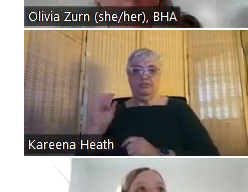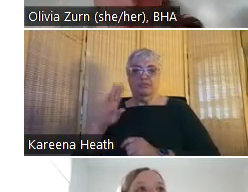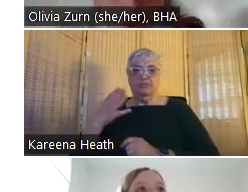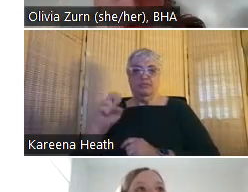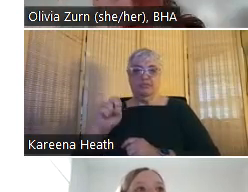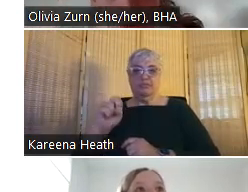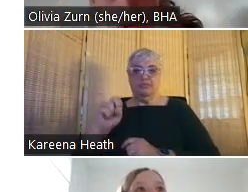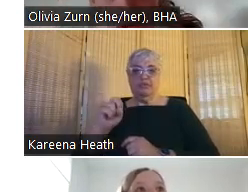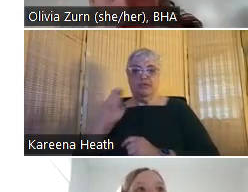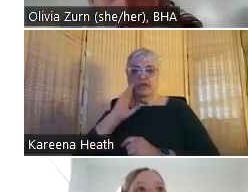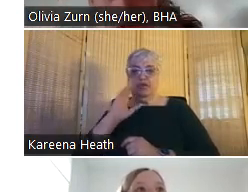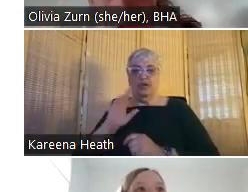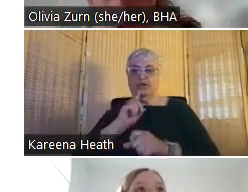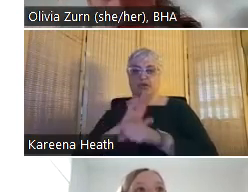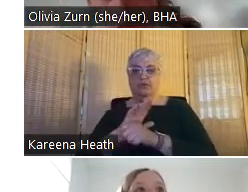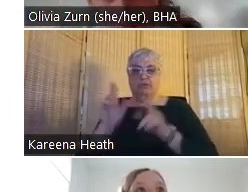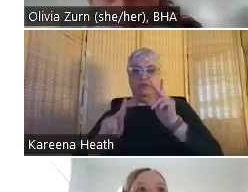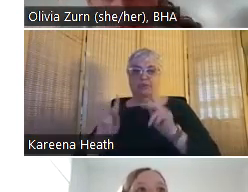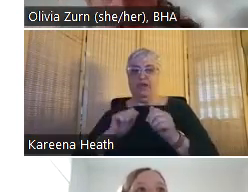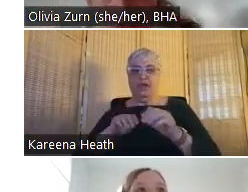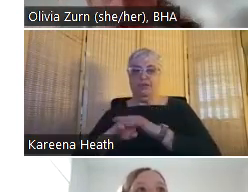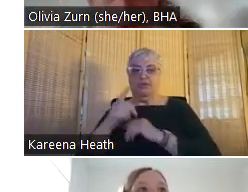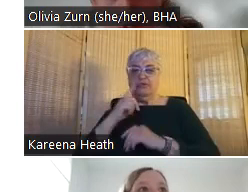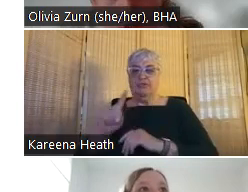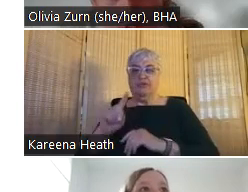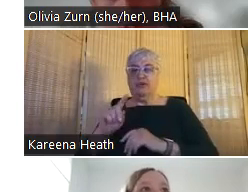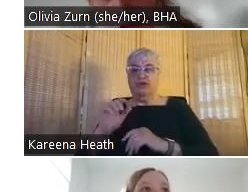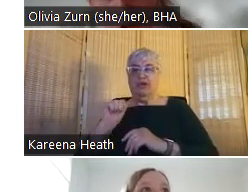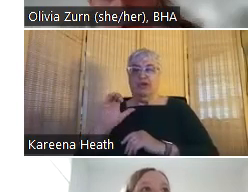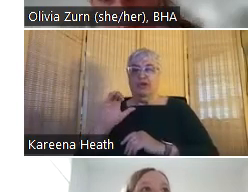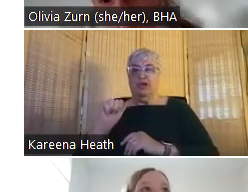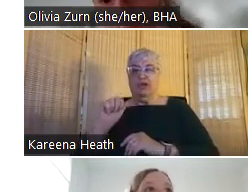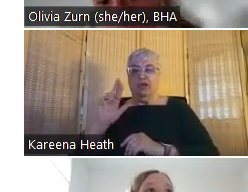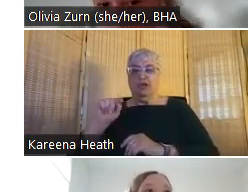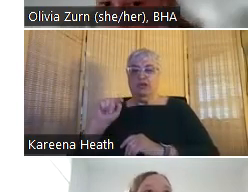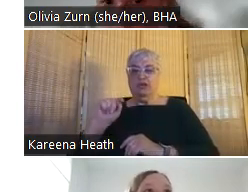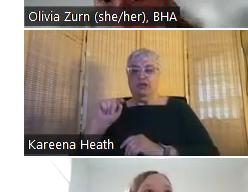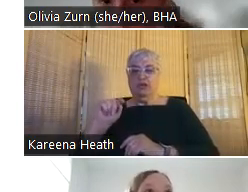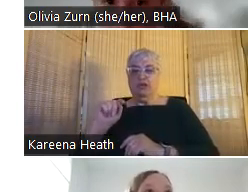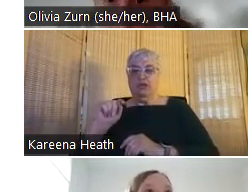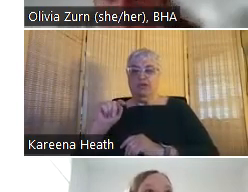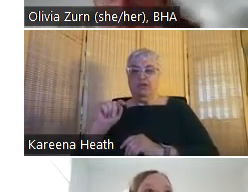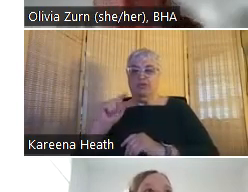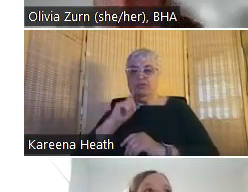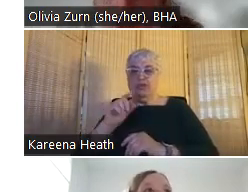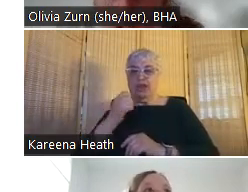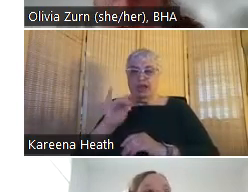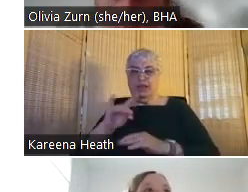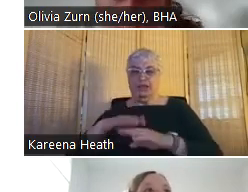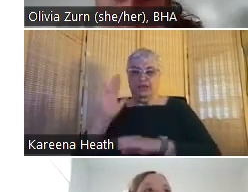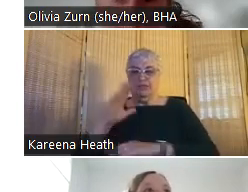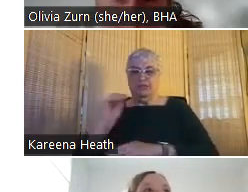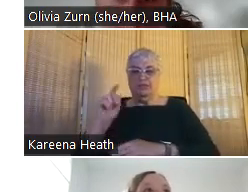BHE shall ensure that individuals admitted for acute treatment services are age 18 years or older, in need